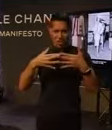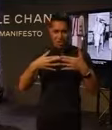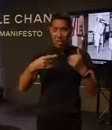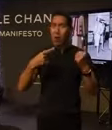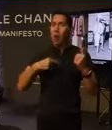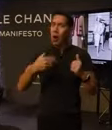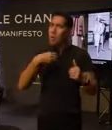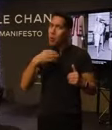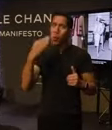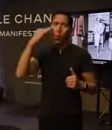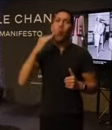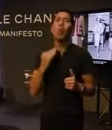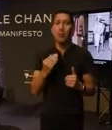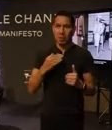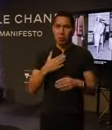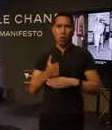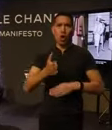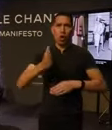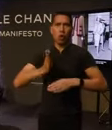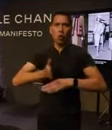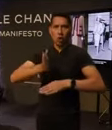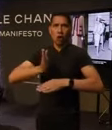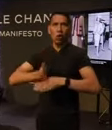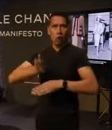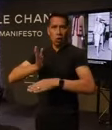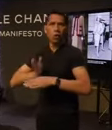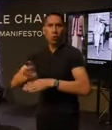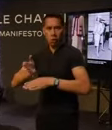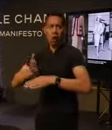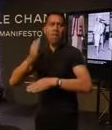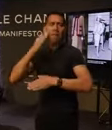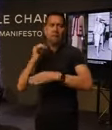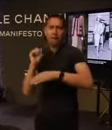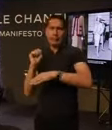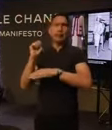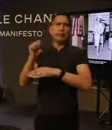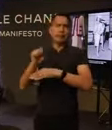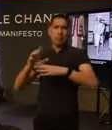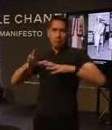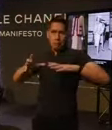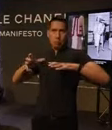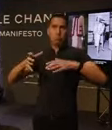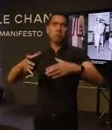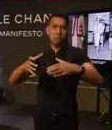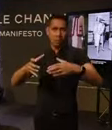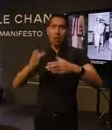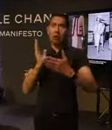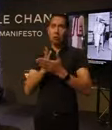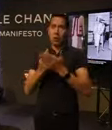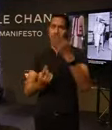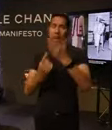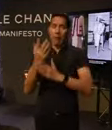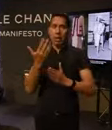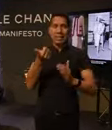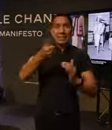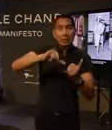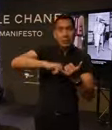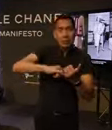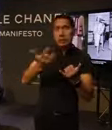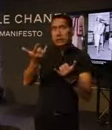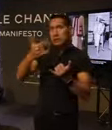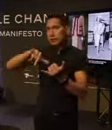of being able to enter the workforce, the feminist movement really gaining a lot of traction in the 60s and into the